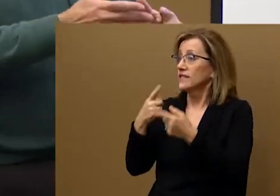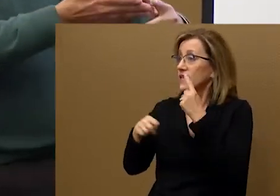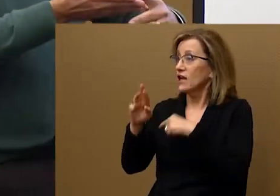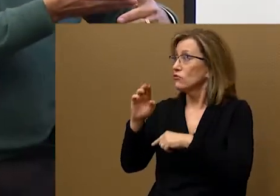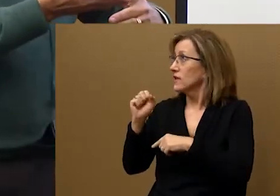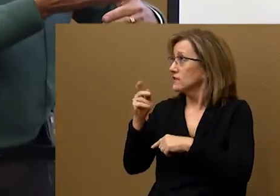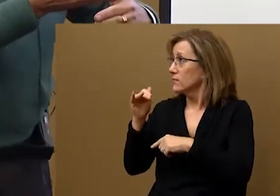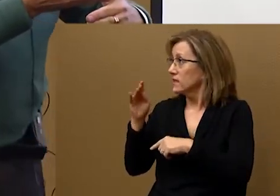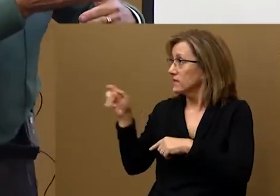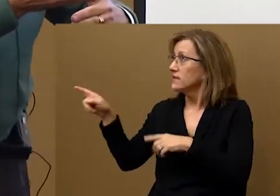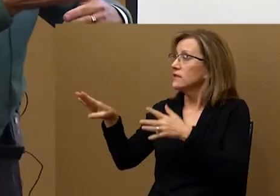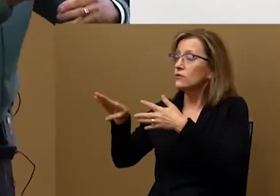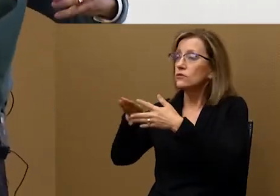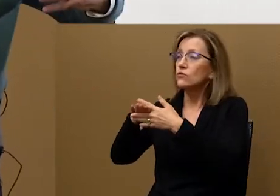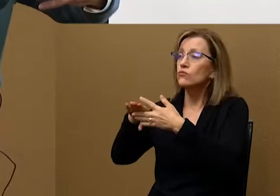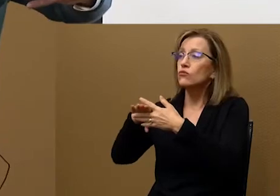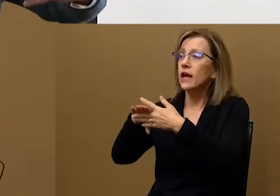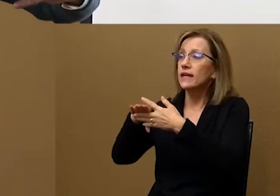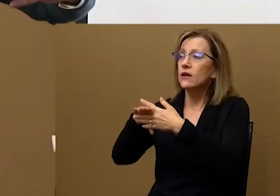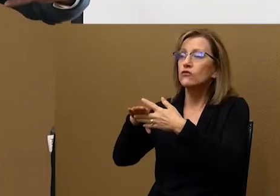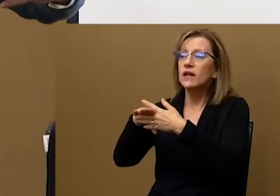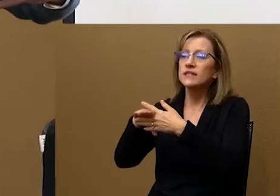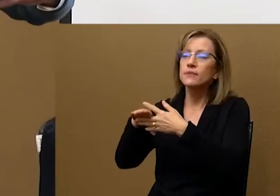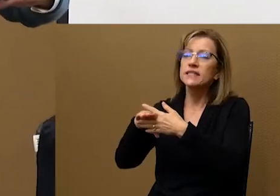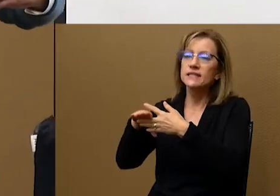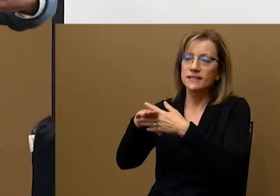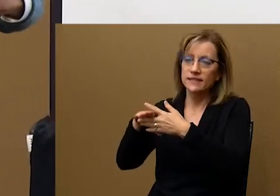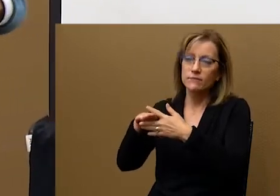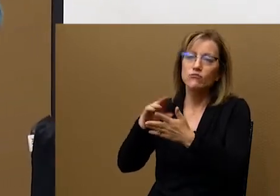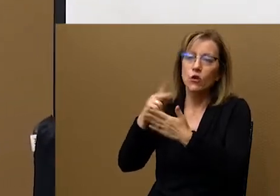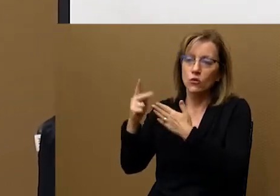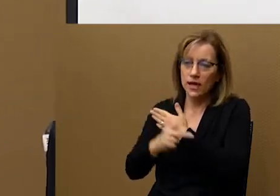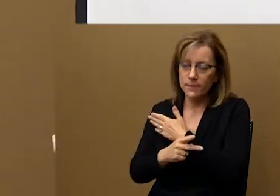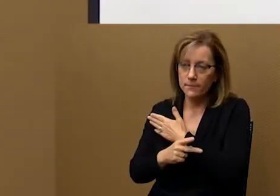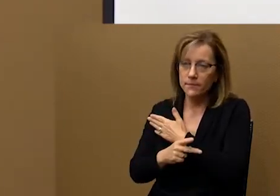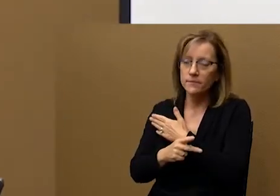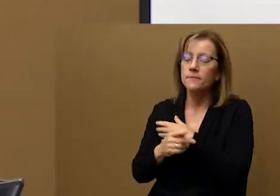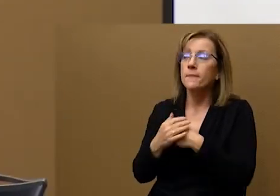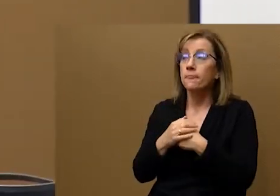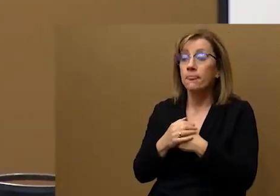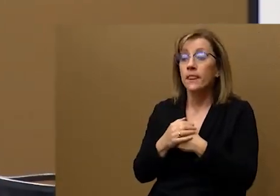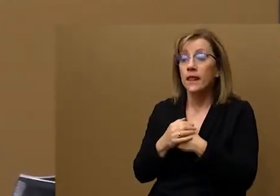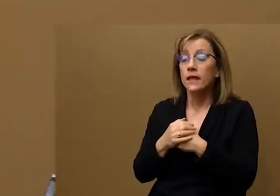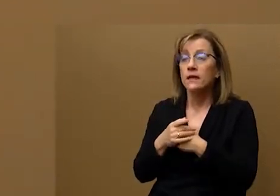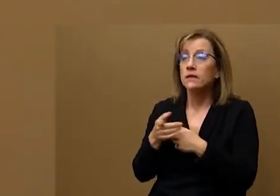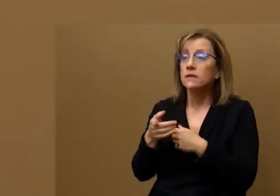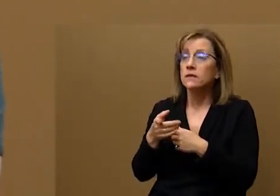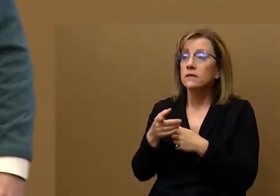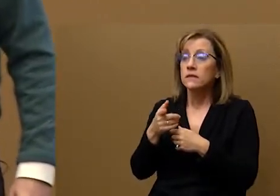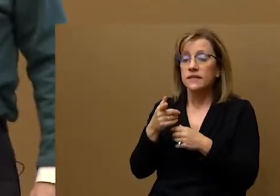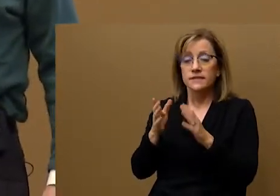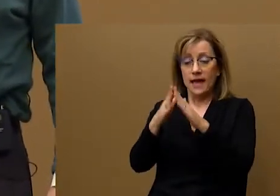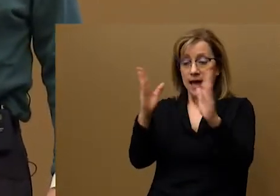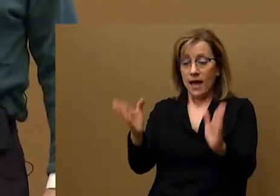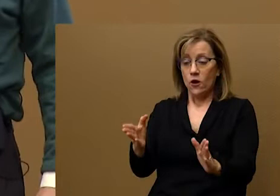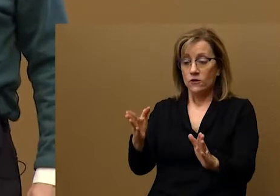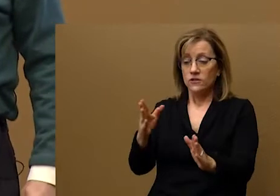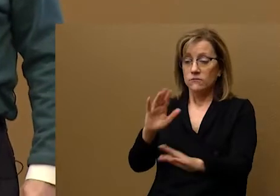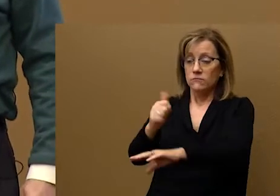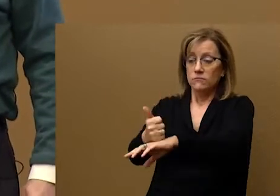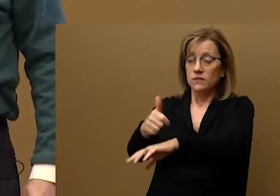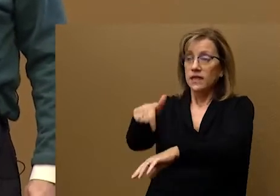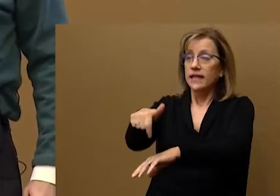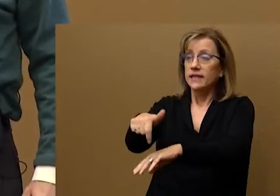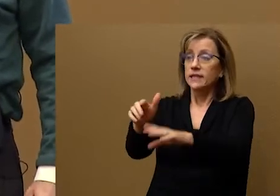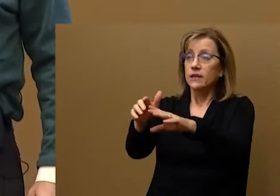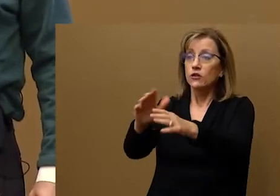The way we sign respite is break. And what it is it's a program, it's a house in the